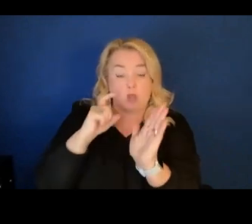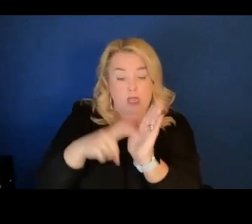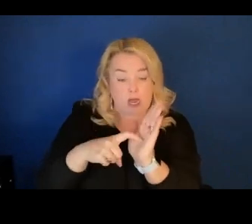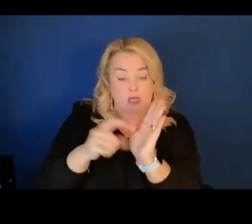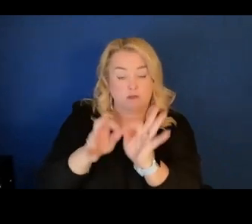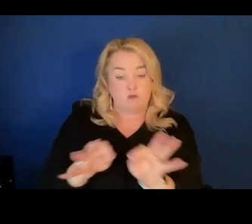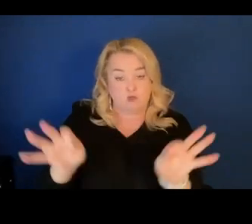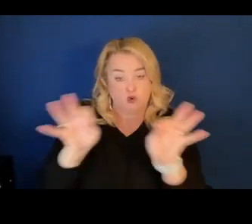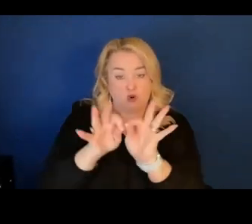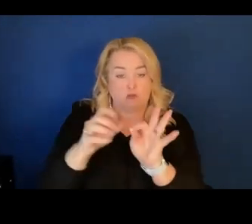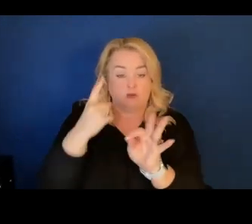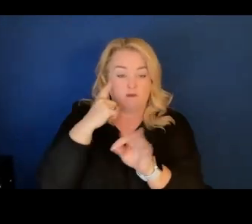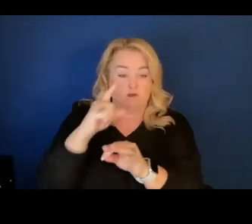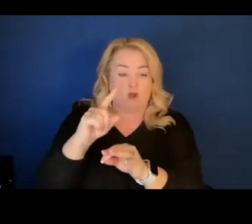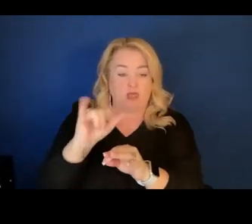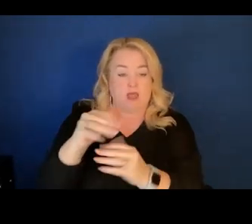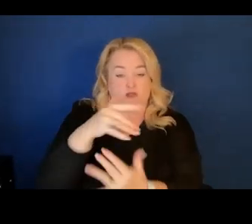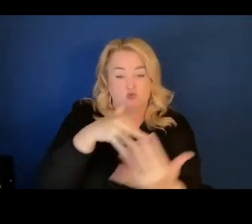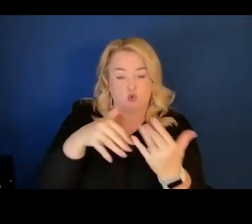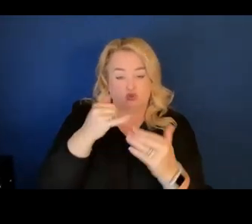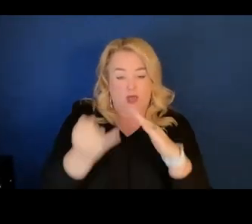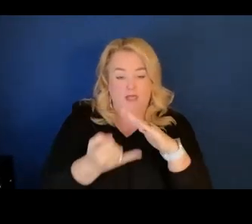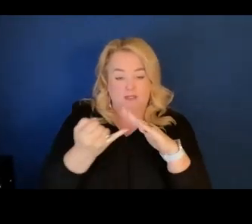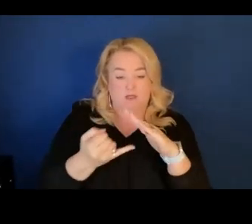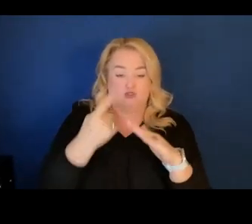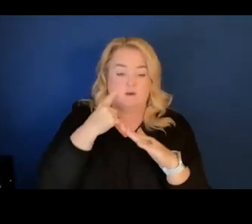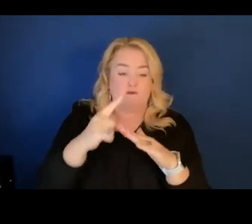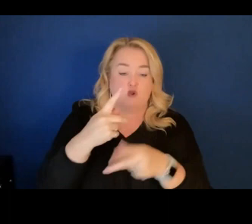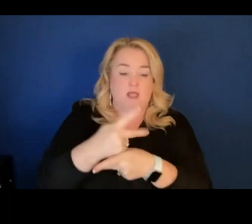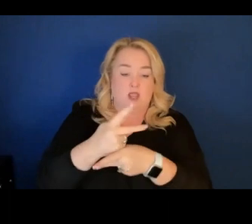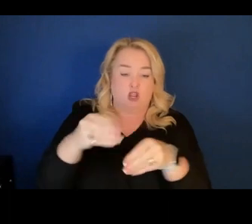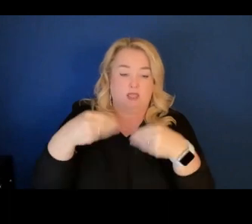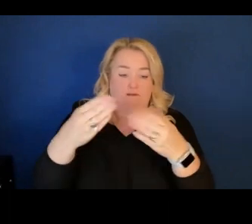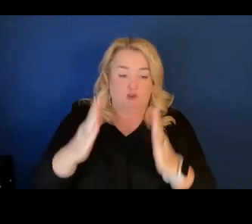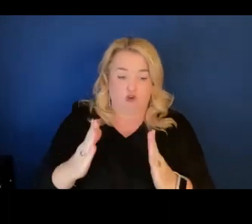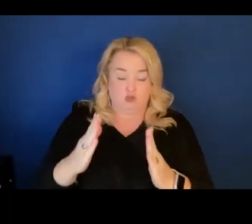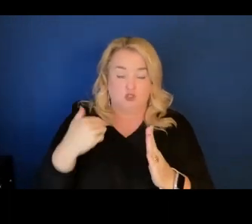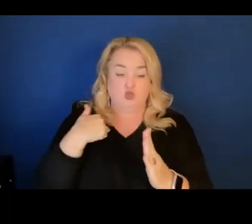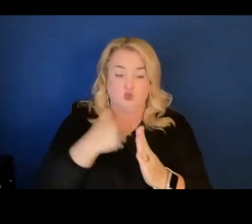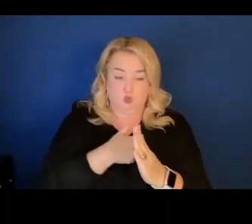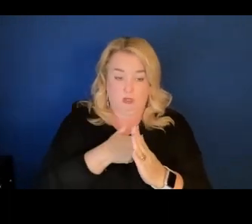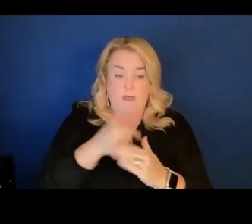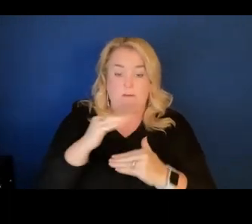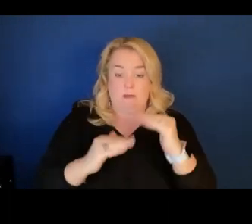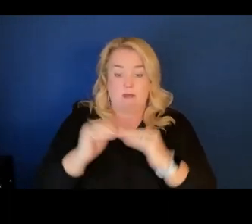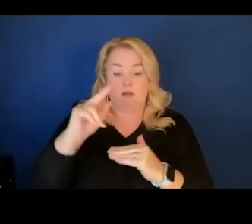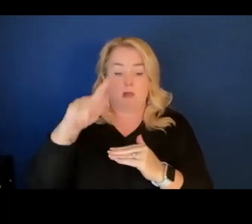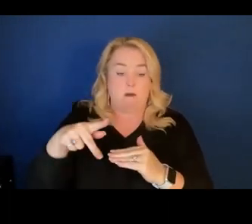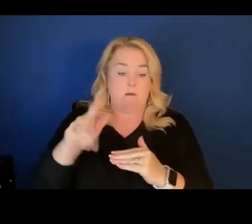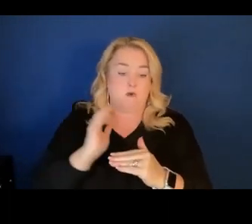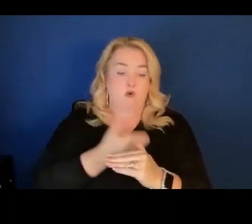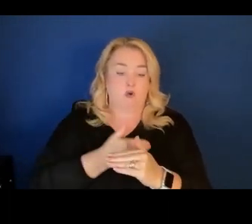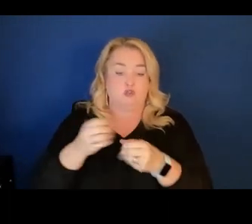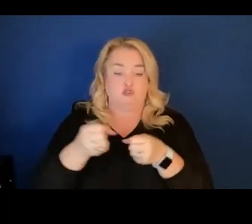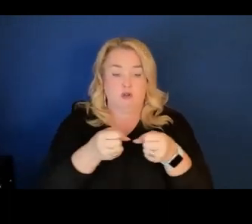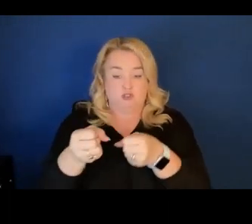importance of combating the social isolation of caregivers as we build out our social engagement